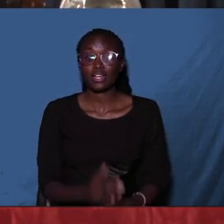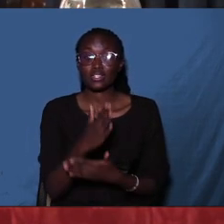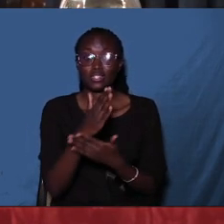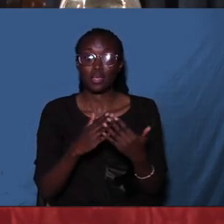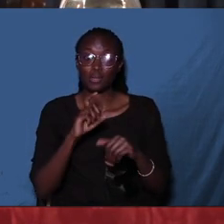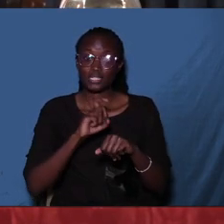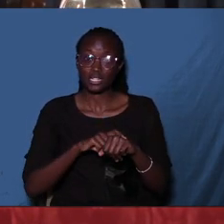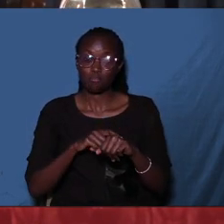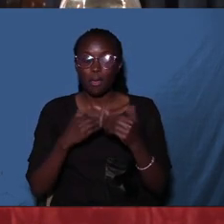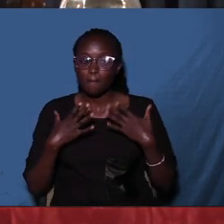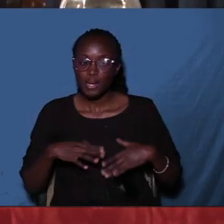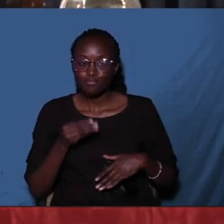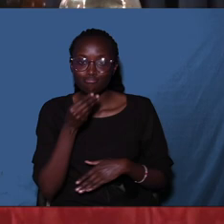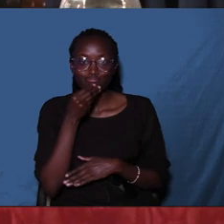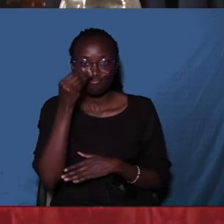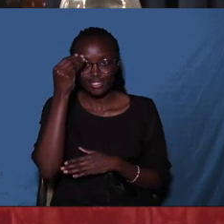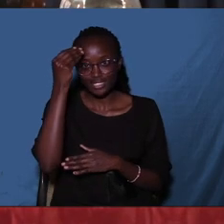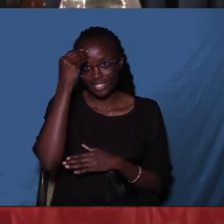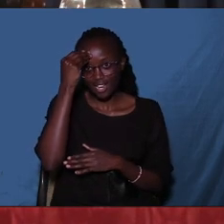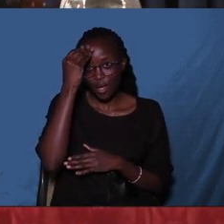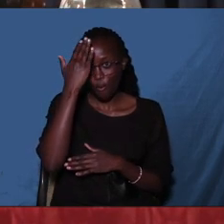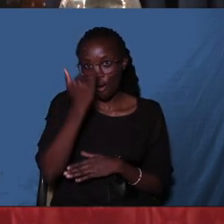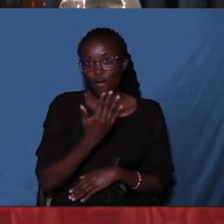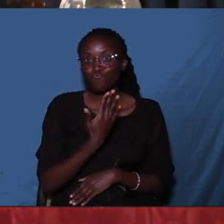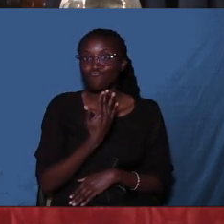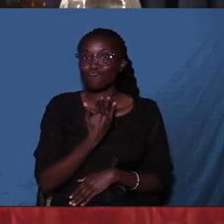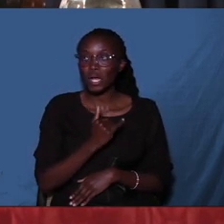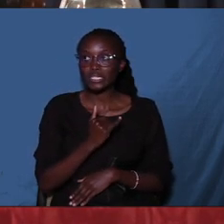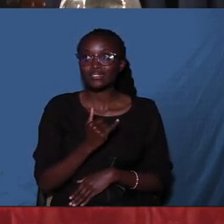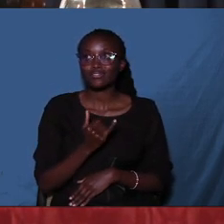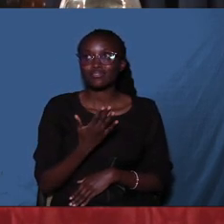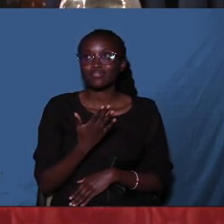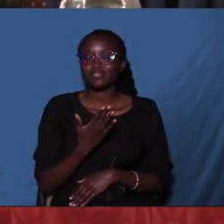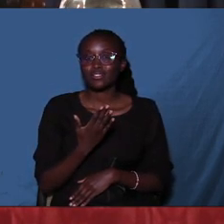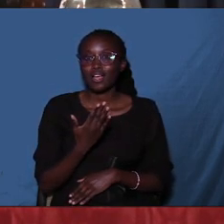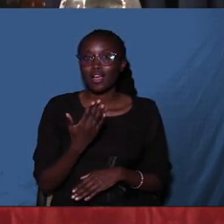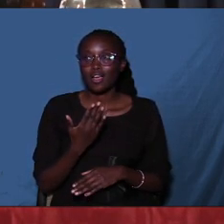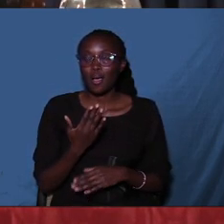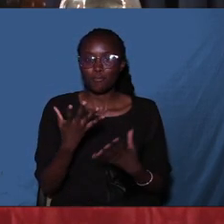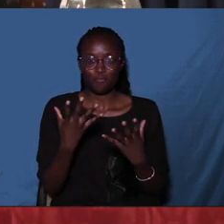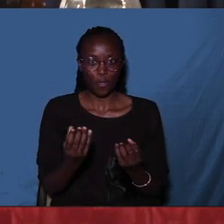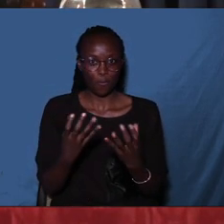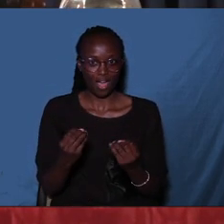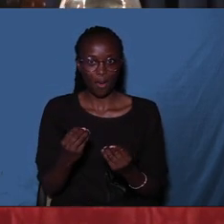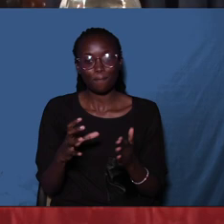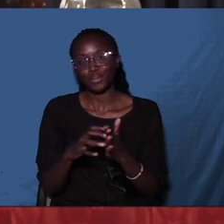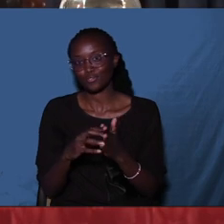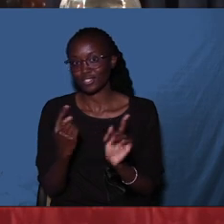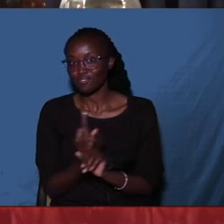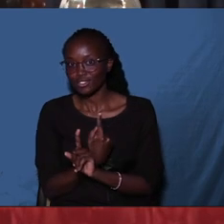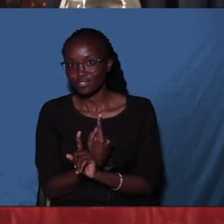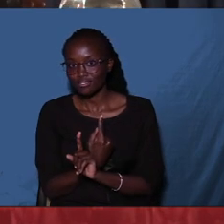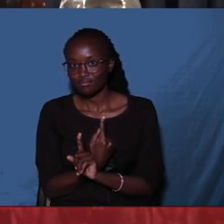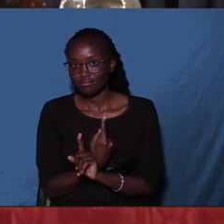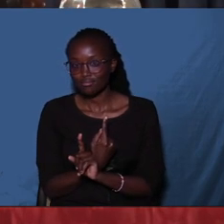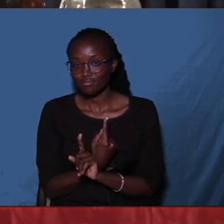particular need. So you will not be indeed a Christian, but it will be a photocopy of a Christian. You are in church, but indeed you are